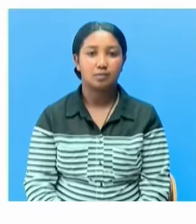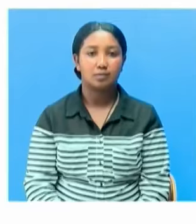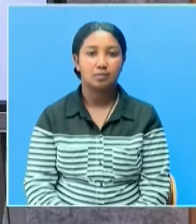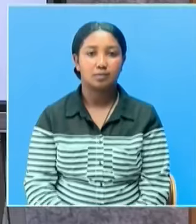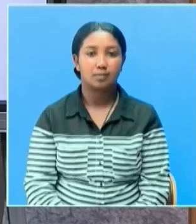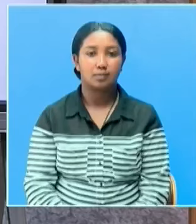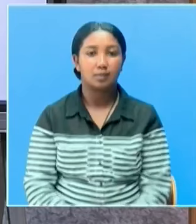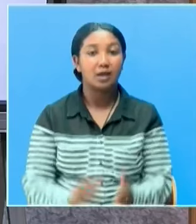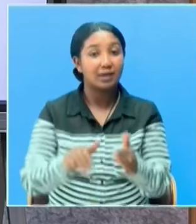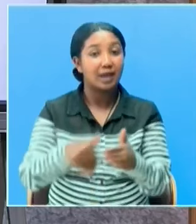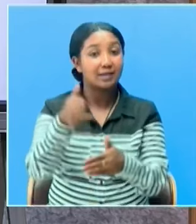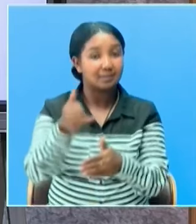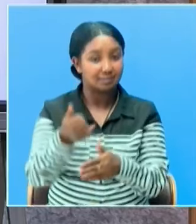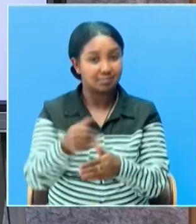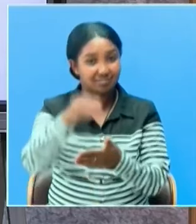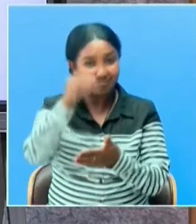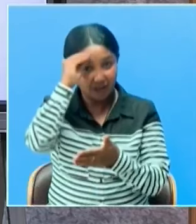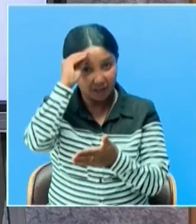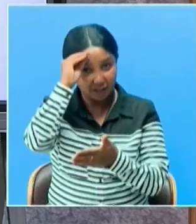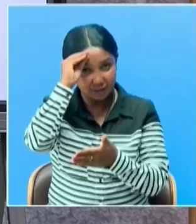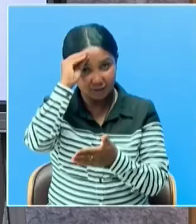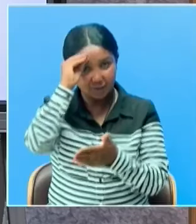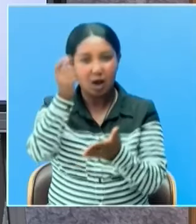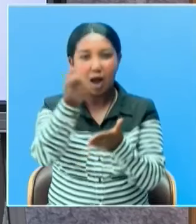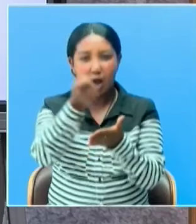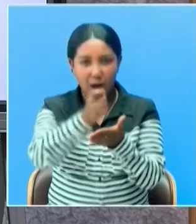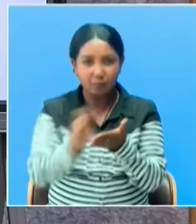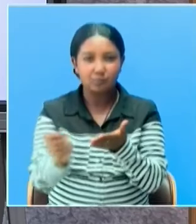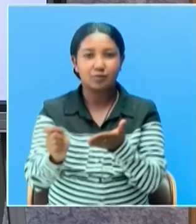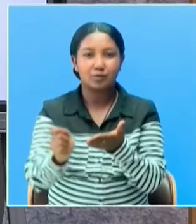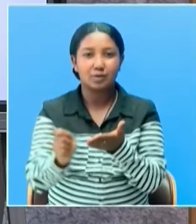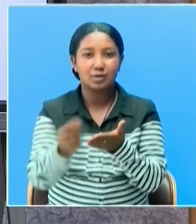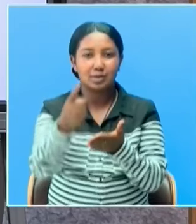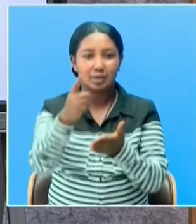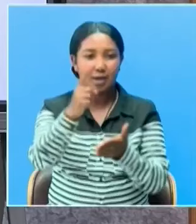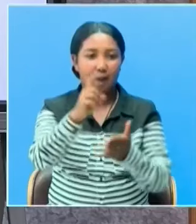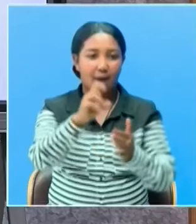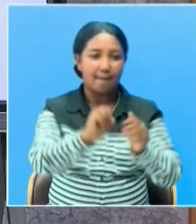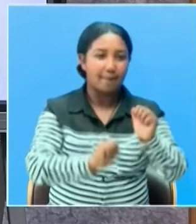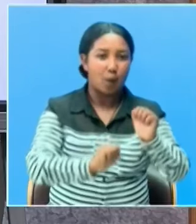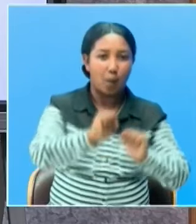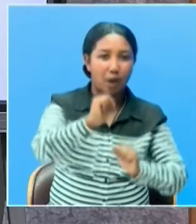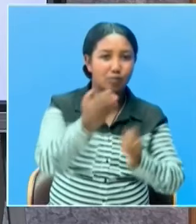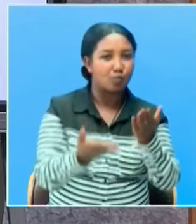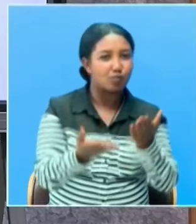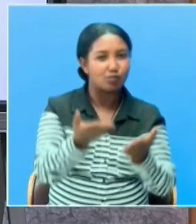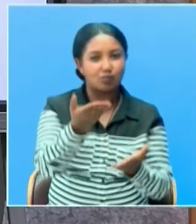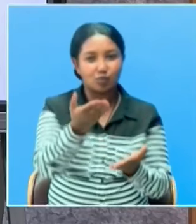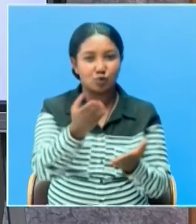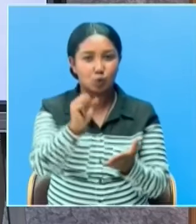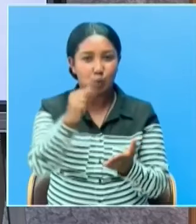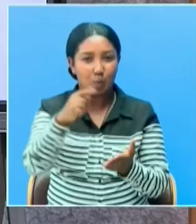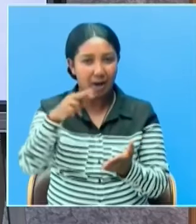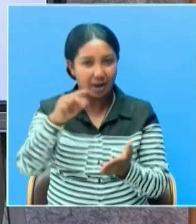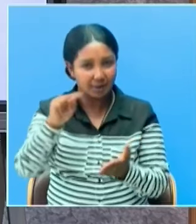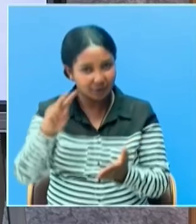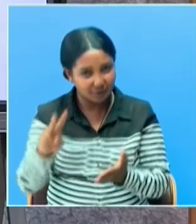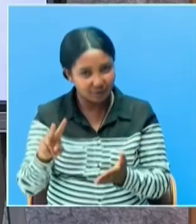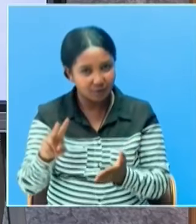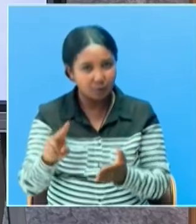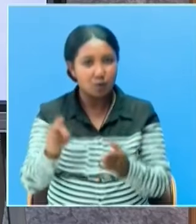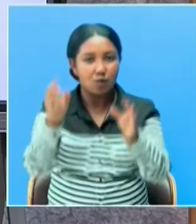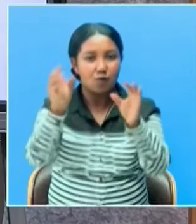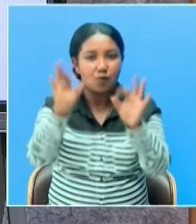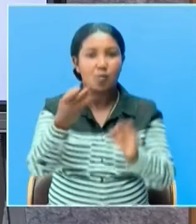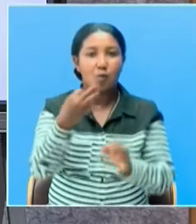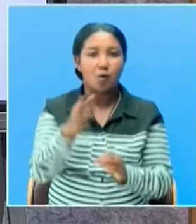For the next class, try to write the comparative, superlative, the comparative and superlative form